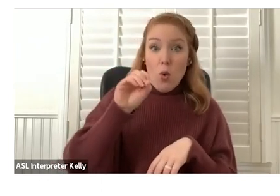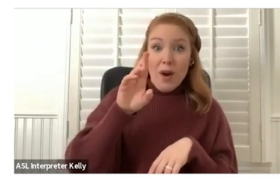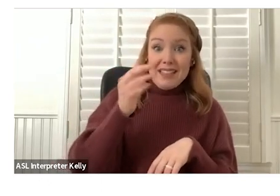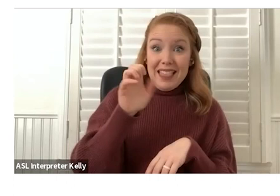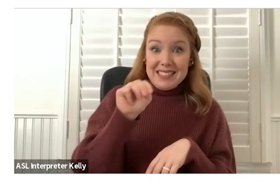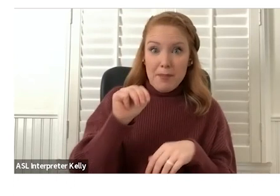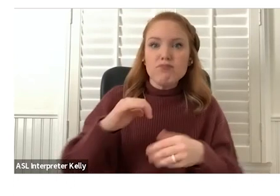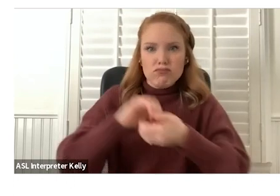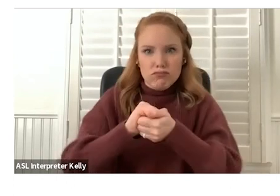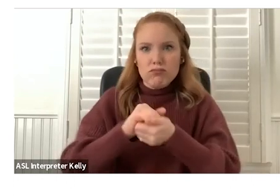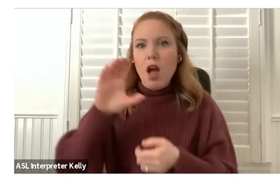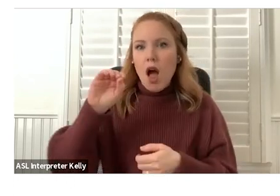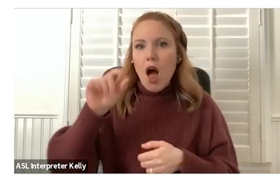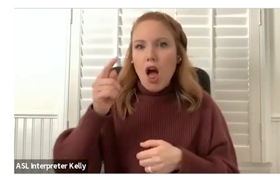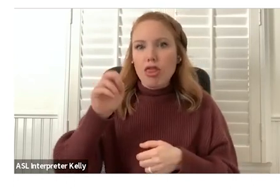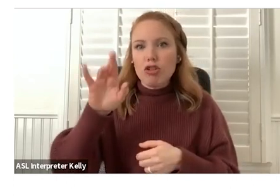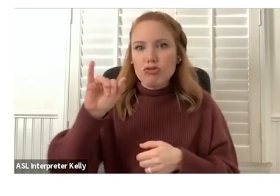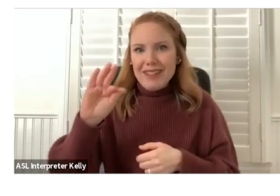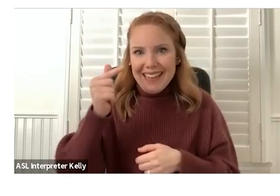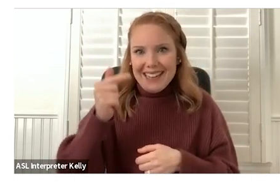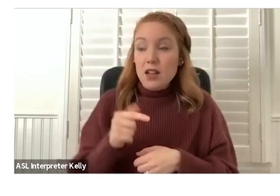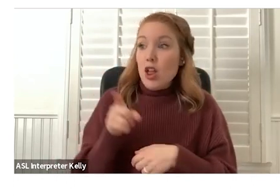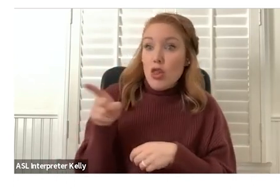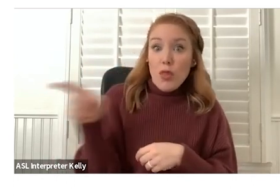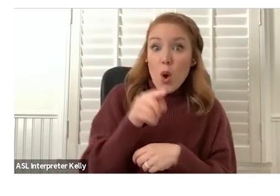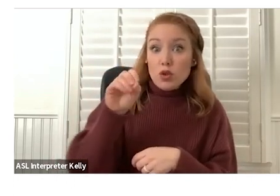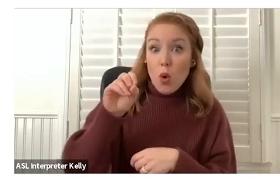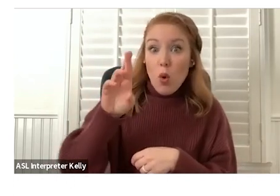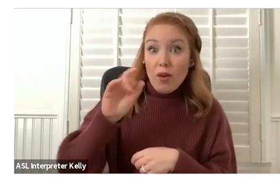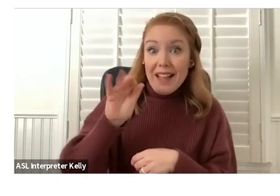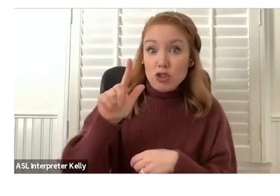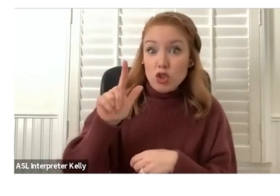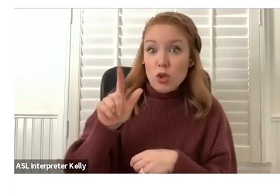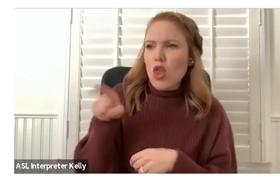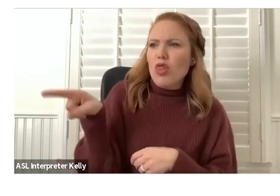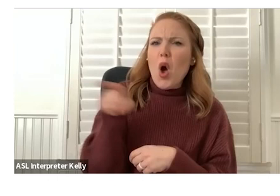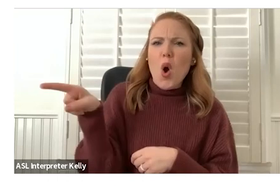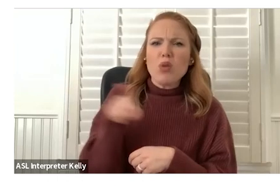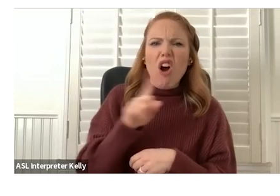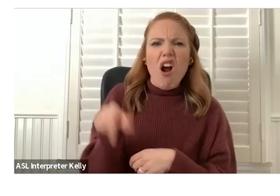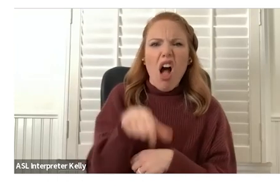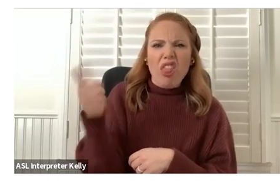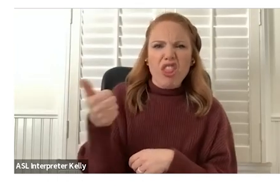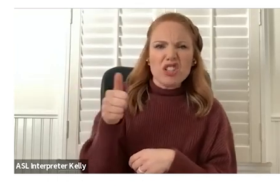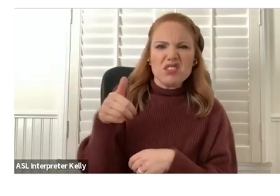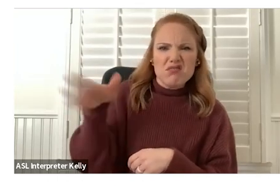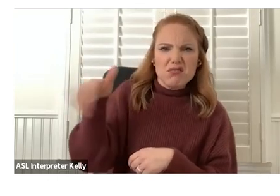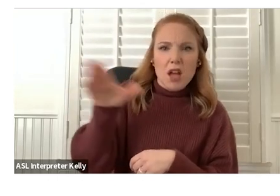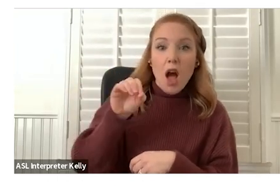lands. But especially in the ways that this has come to sort of exist in the historical and cultural